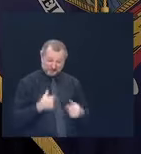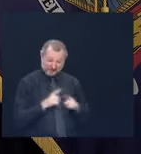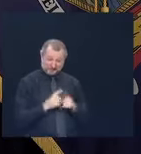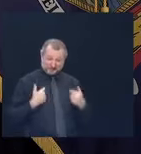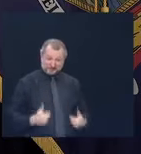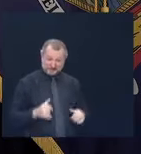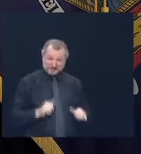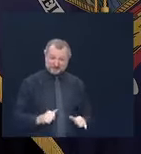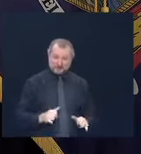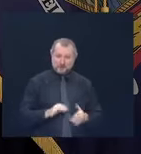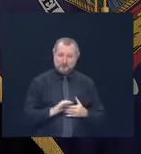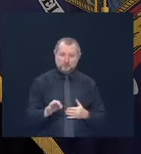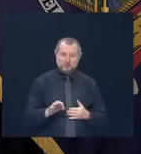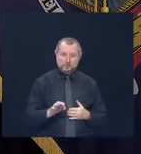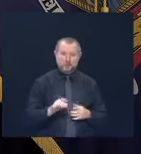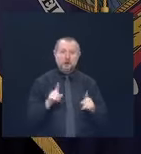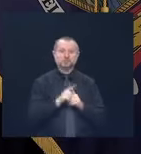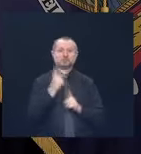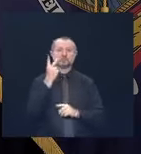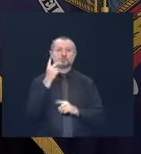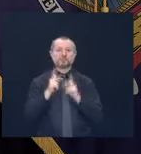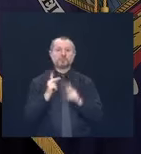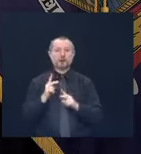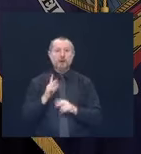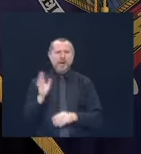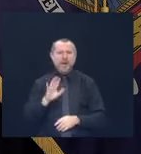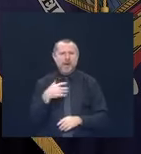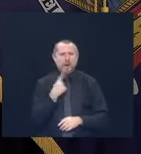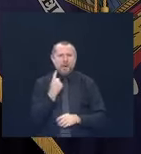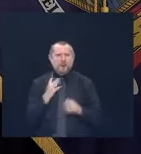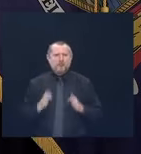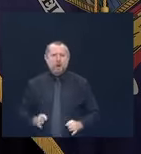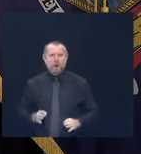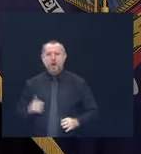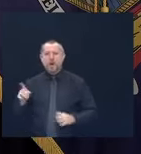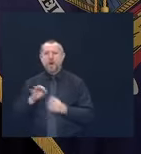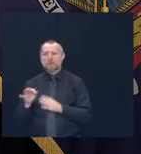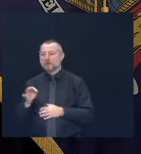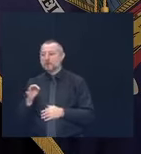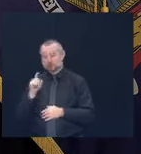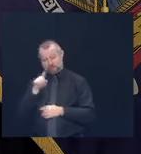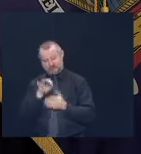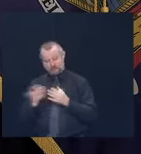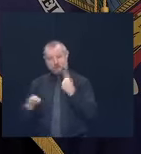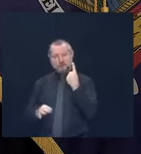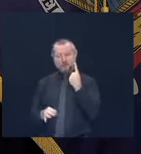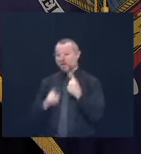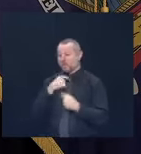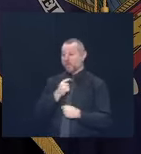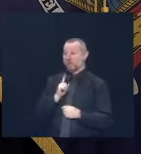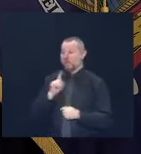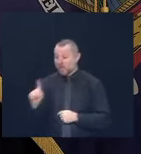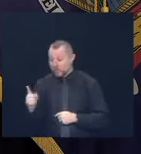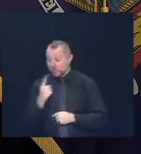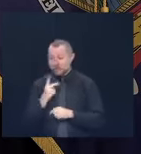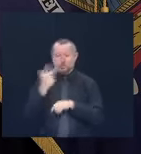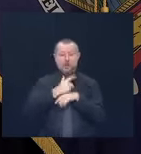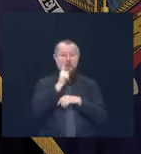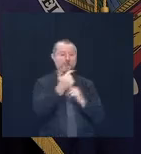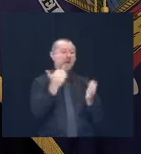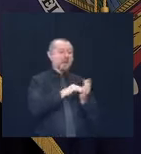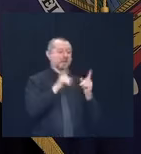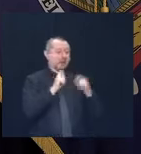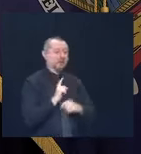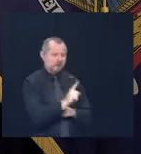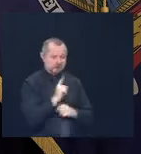2 positives. We count that as 1 positive because it's. Are you saying the antigen tests?